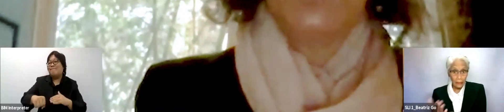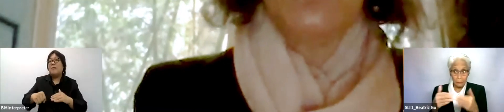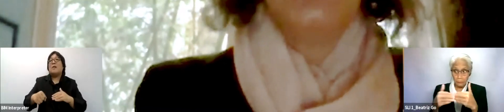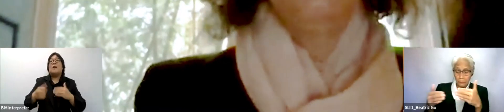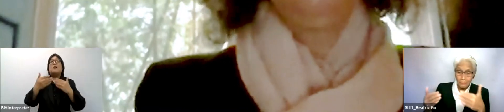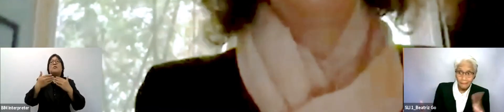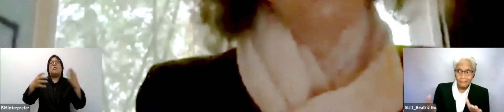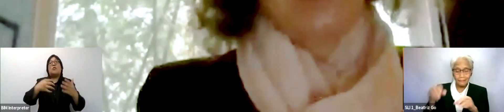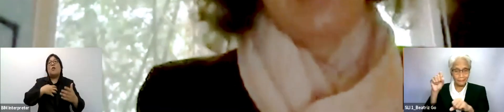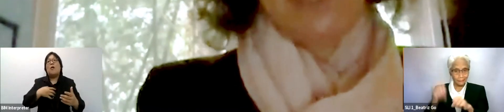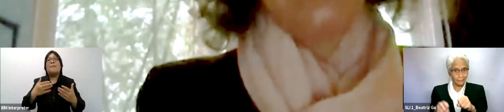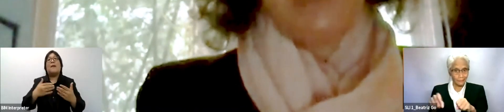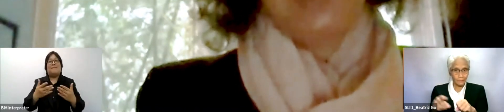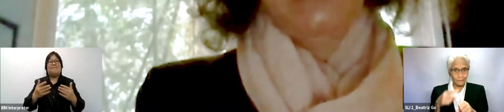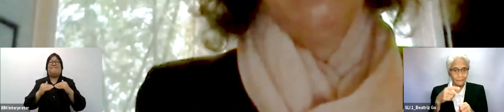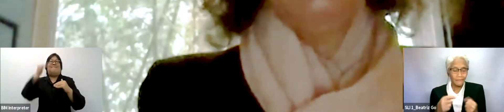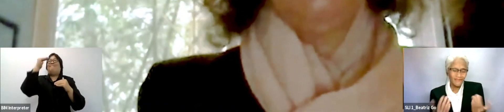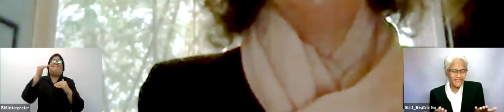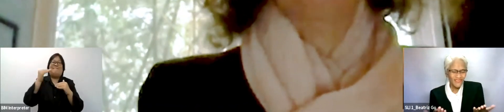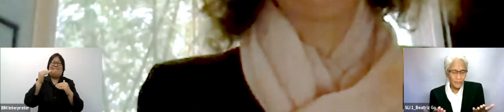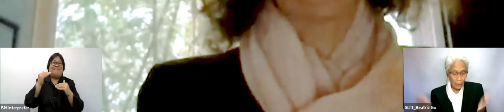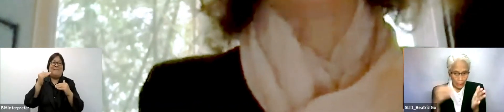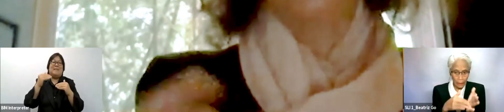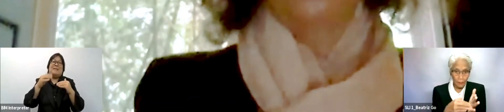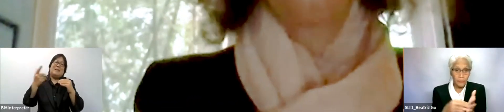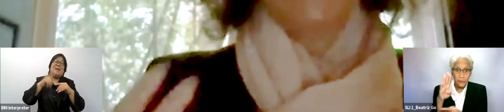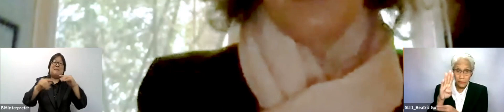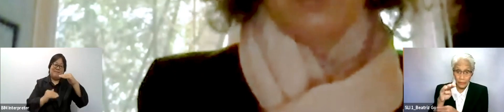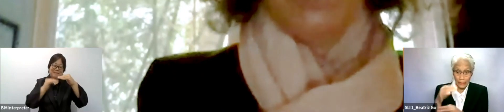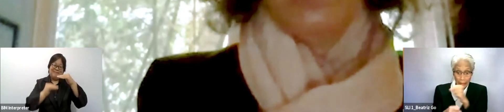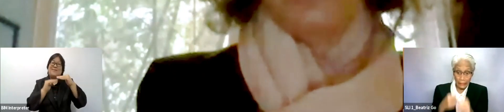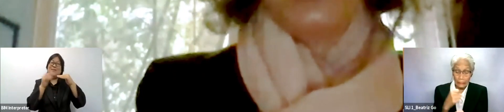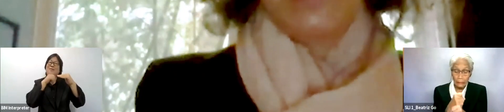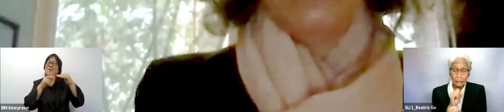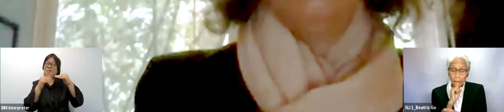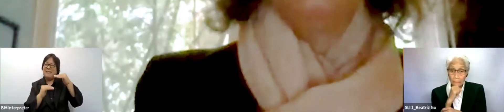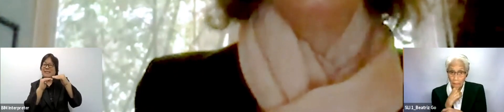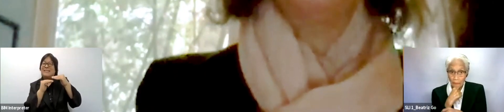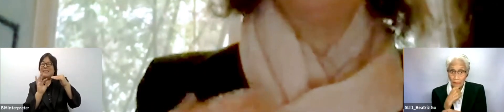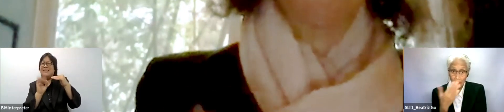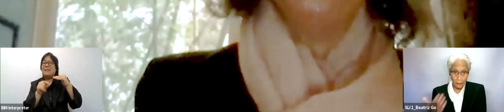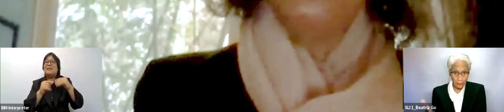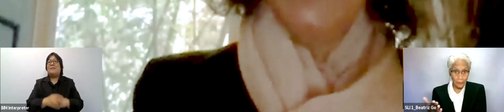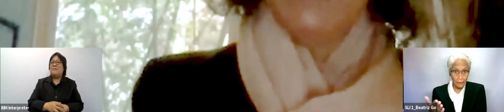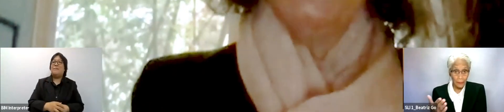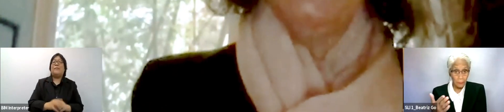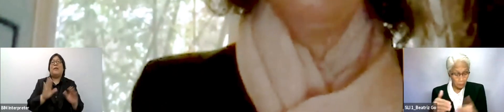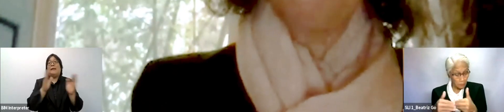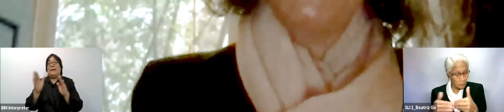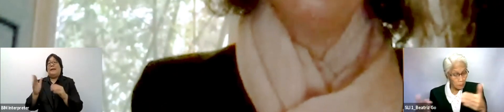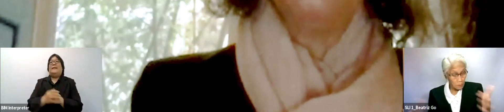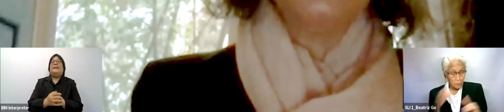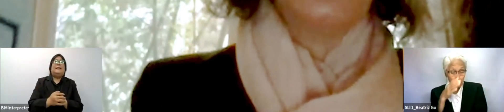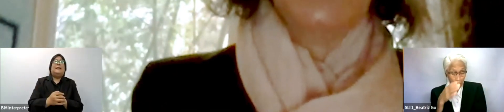protection experts and children themselves, actually, to update General Comment 10. So before that,